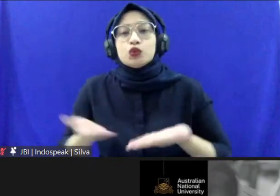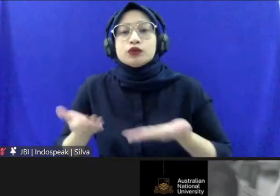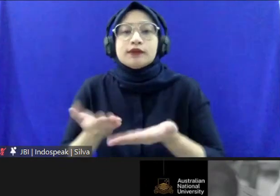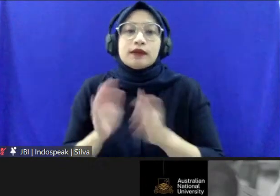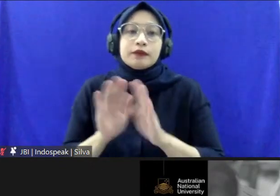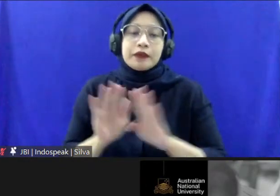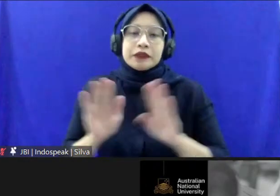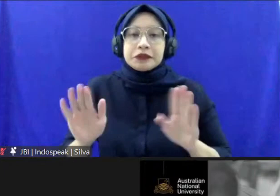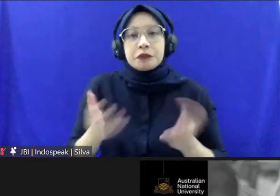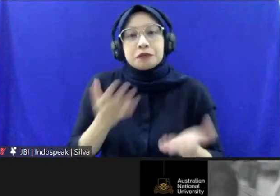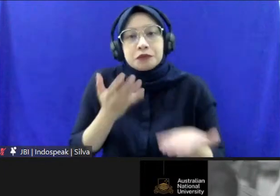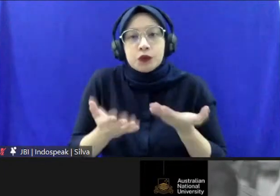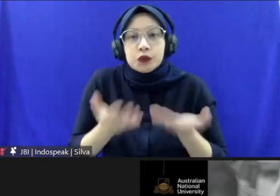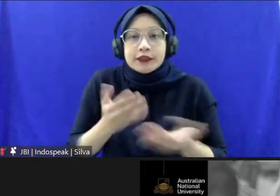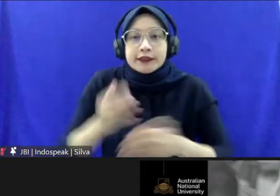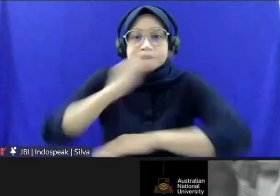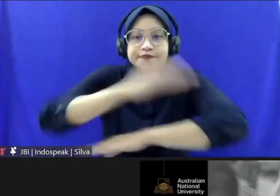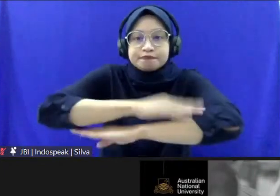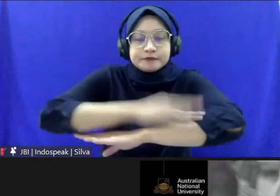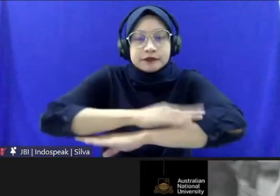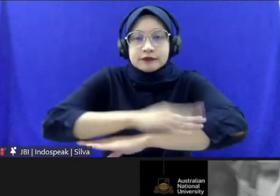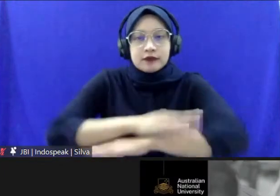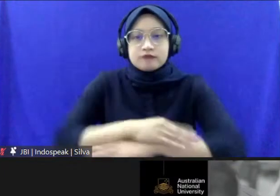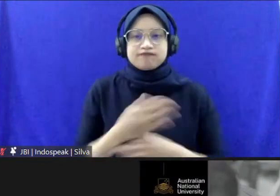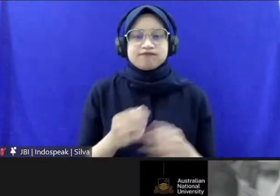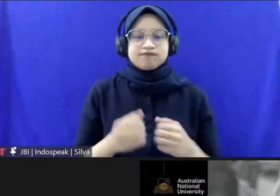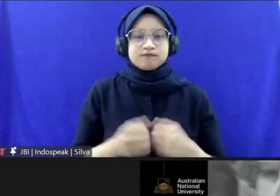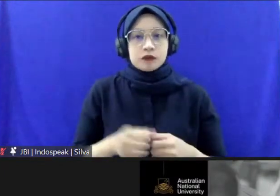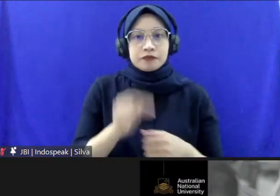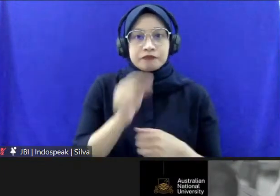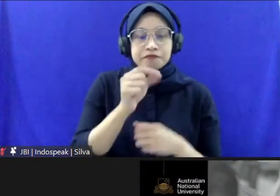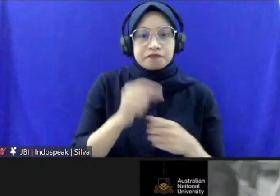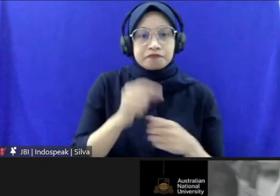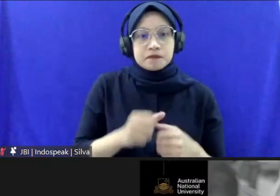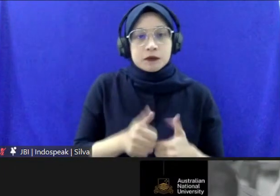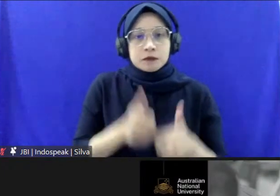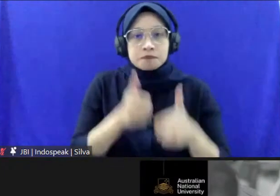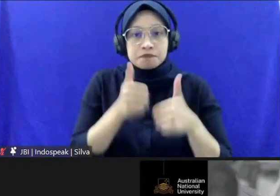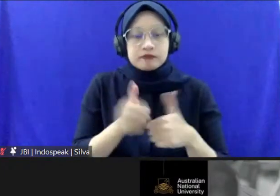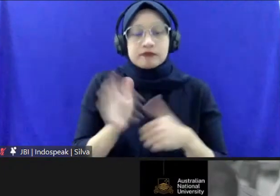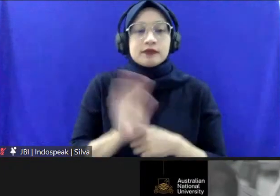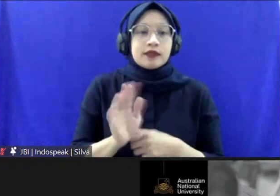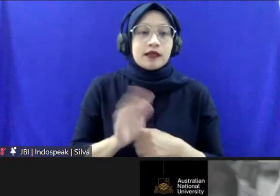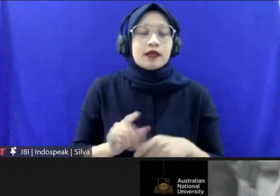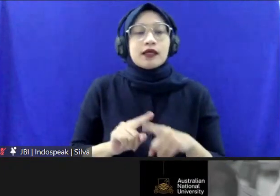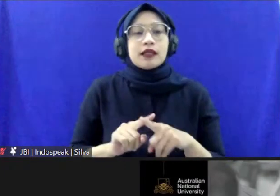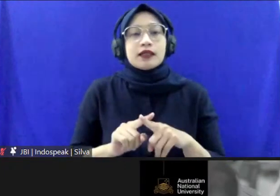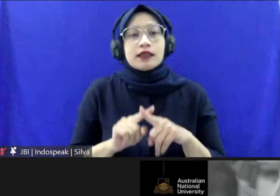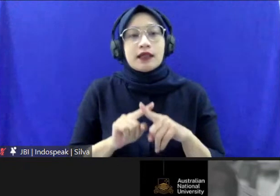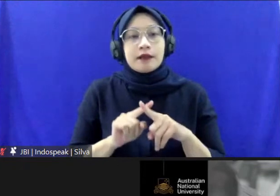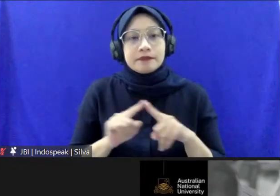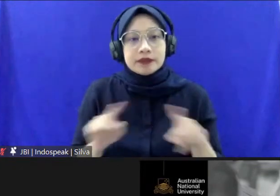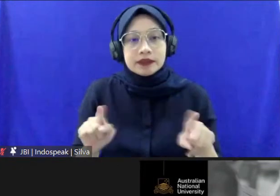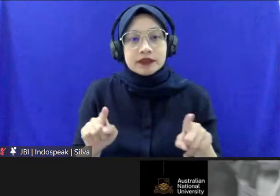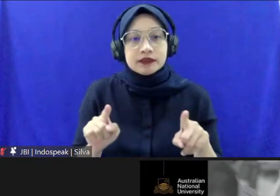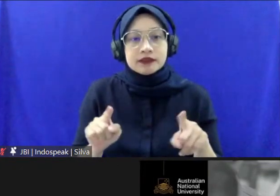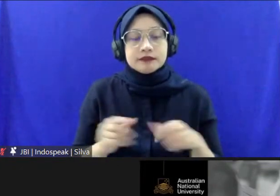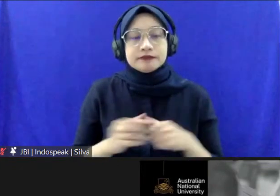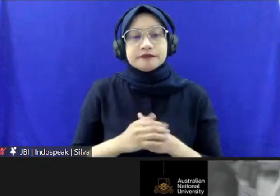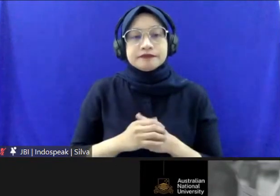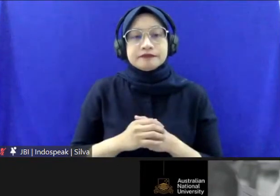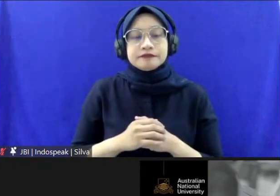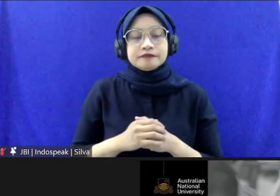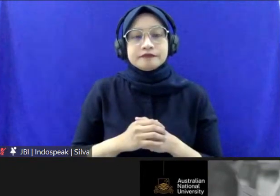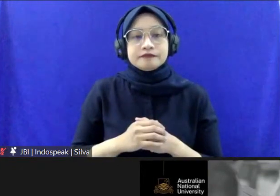inaccurate, Indonesia is grateful that Australia continues to have confidence in us amidst